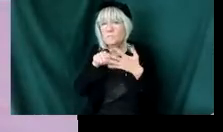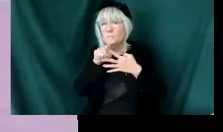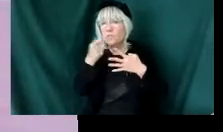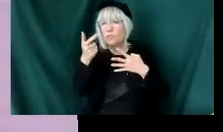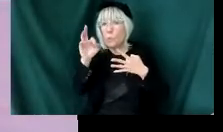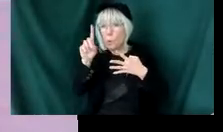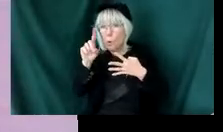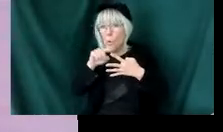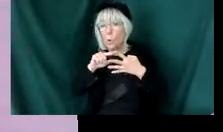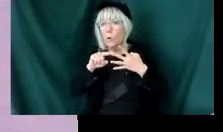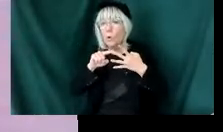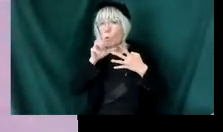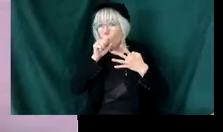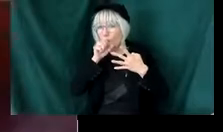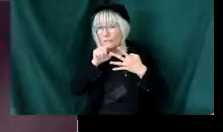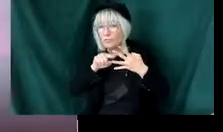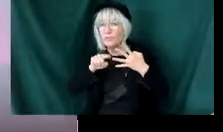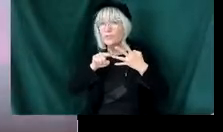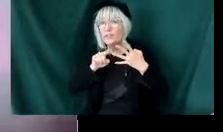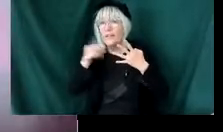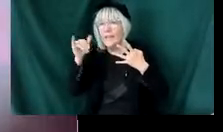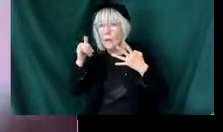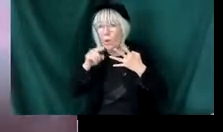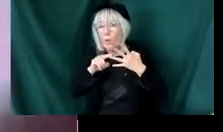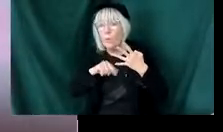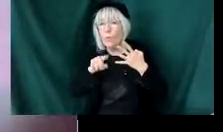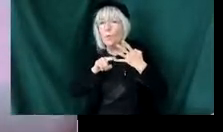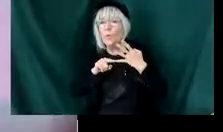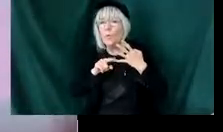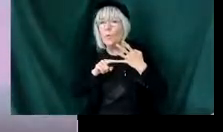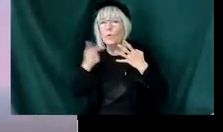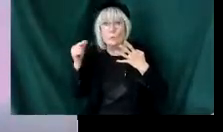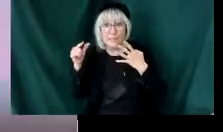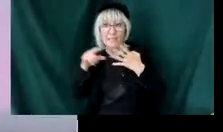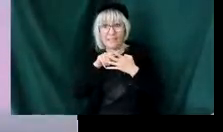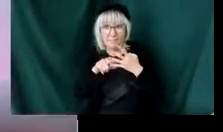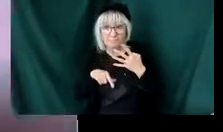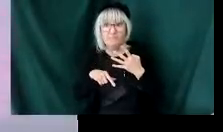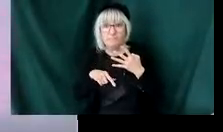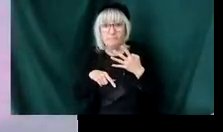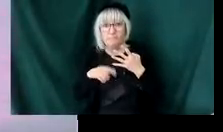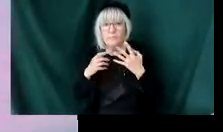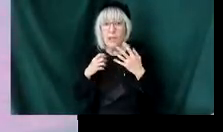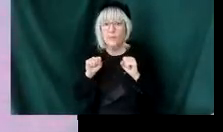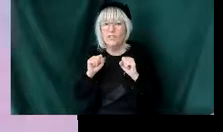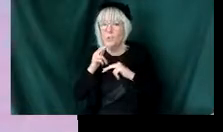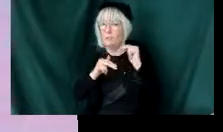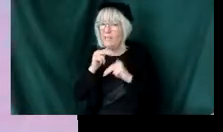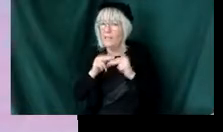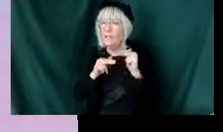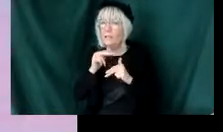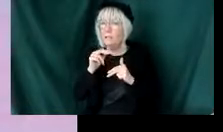using orange, I'm using yellow. So I'm trying to build some